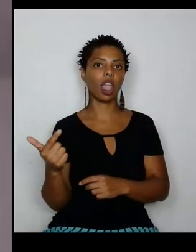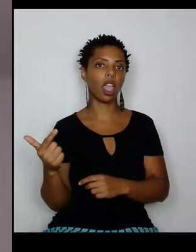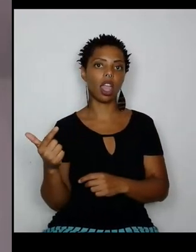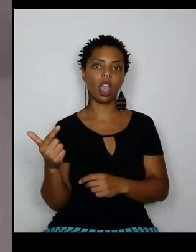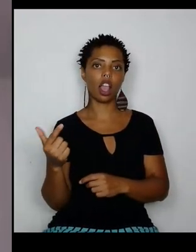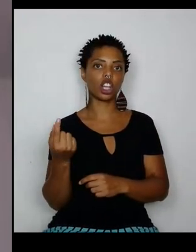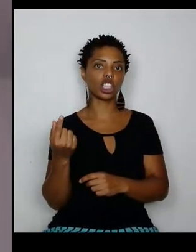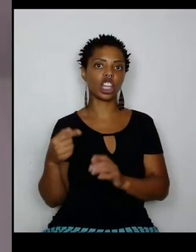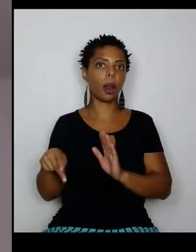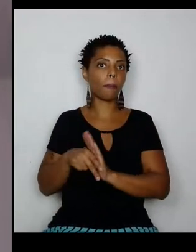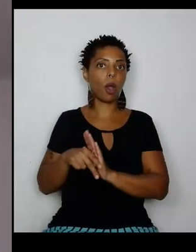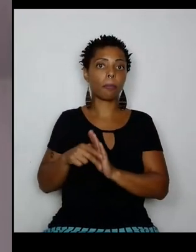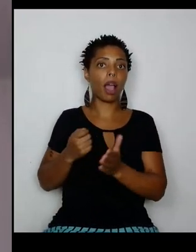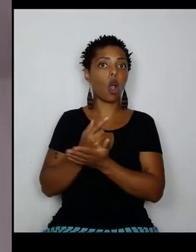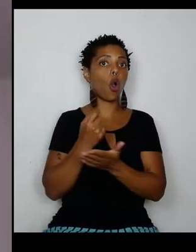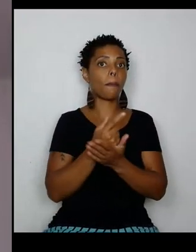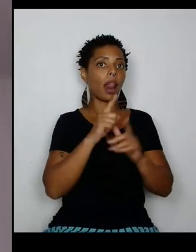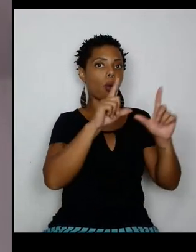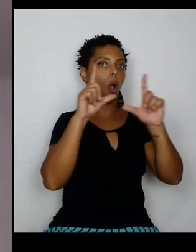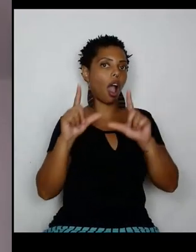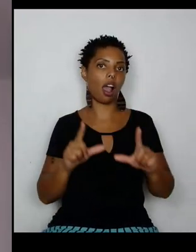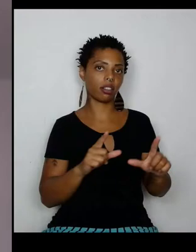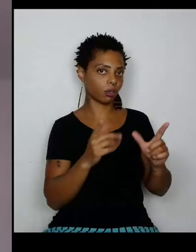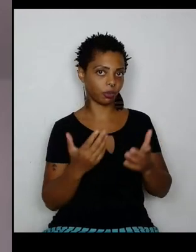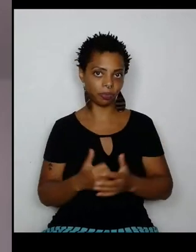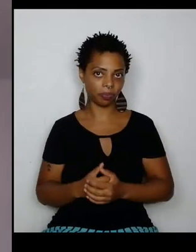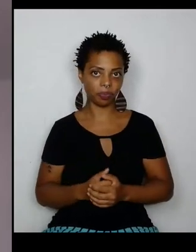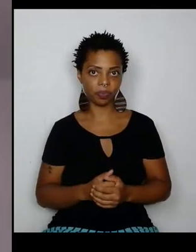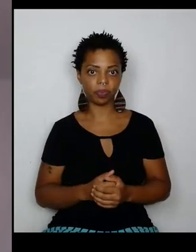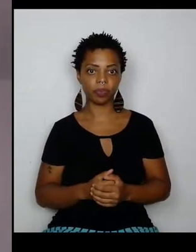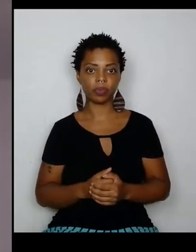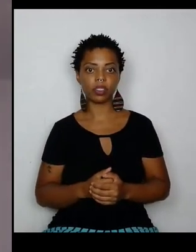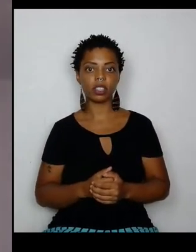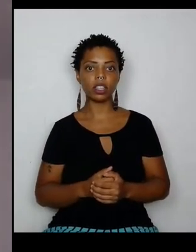does not have its own